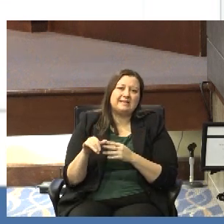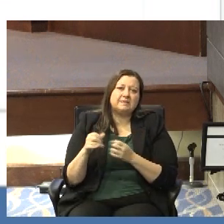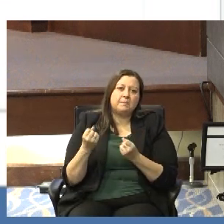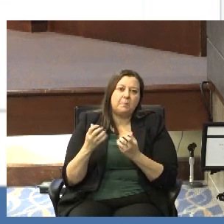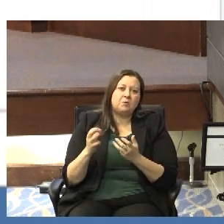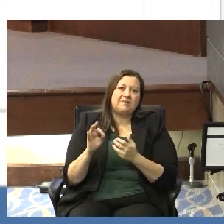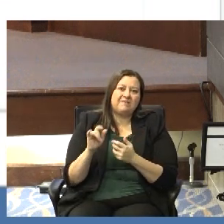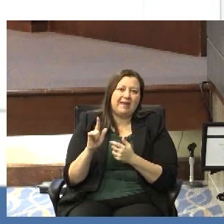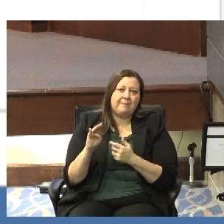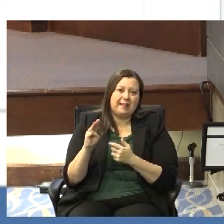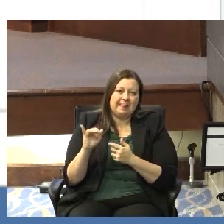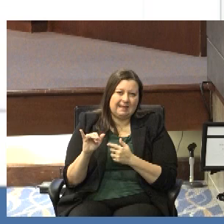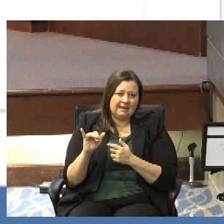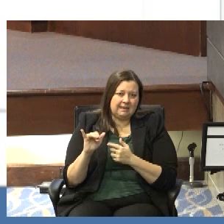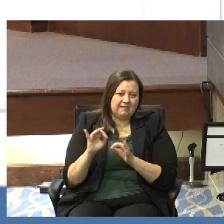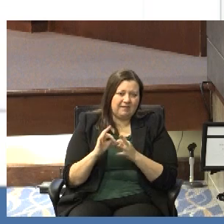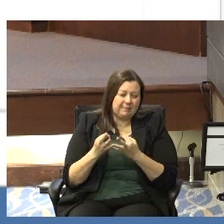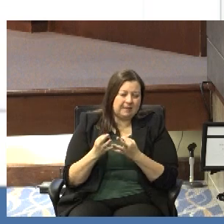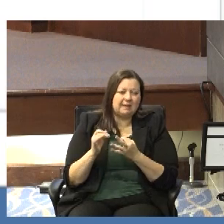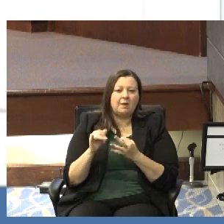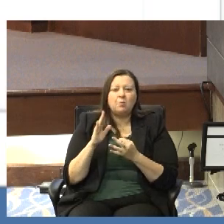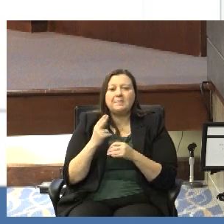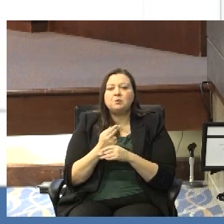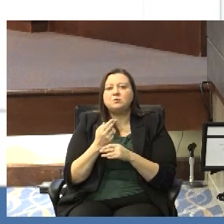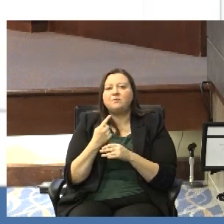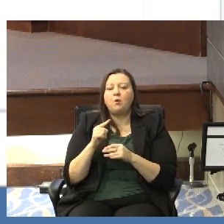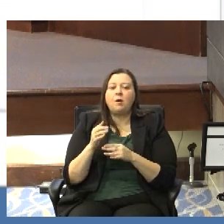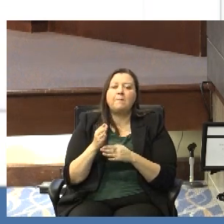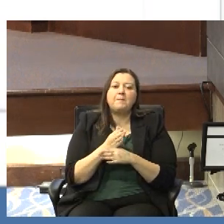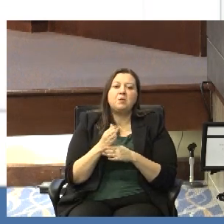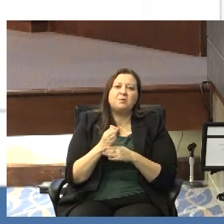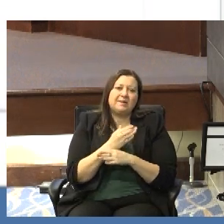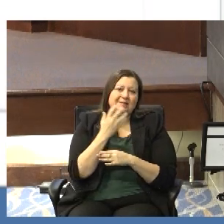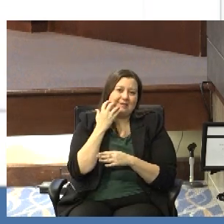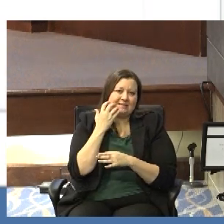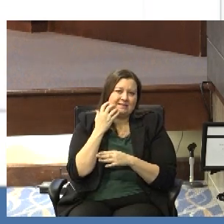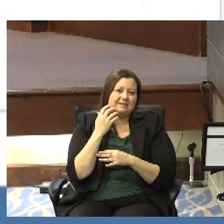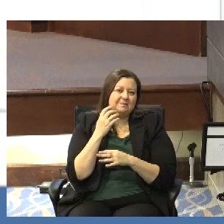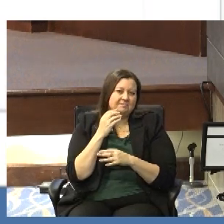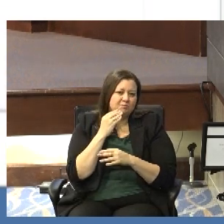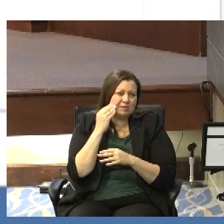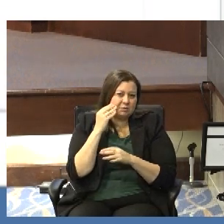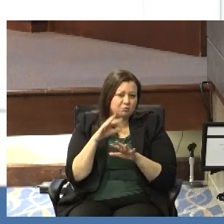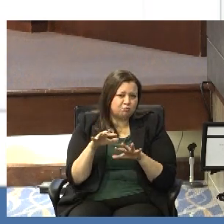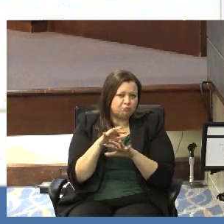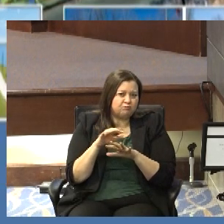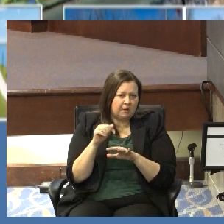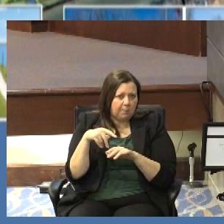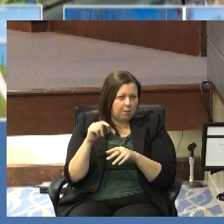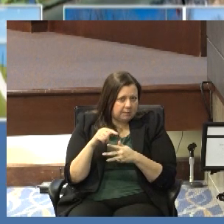be used for the moderate density residential.